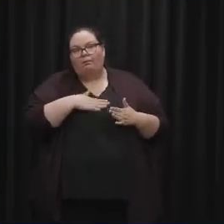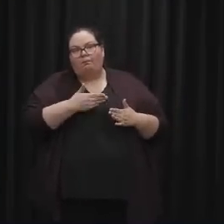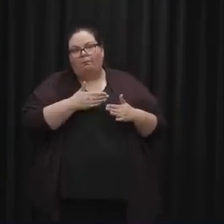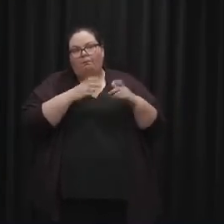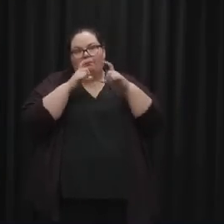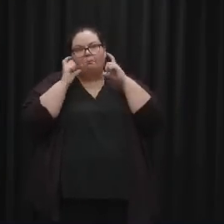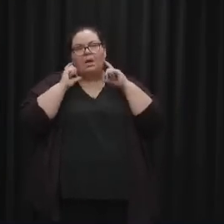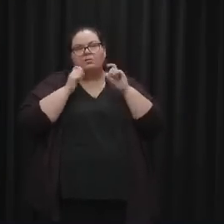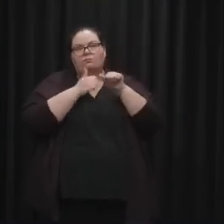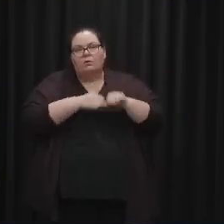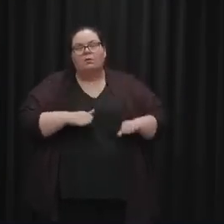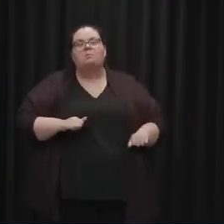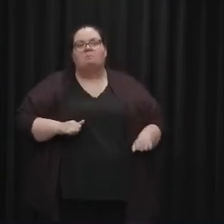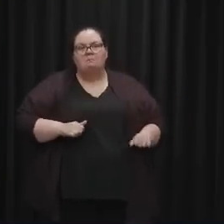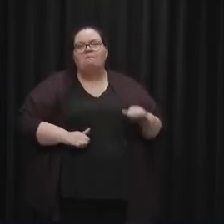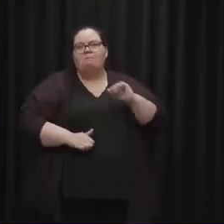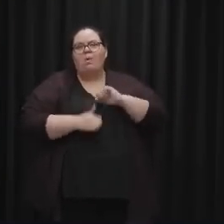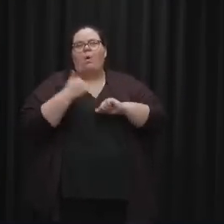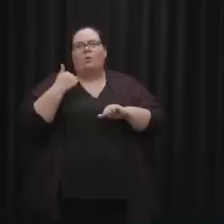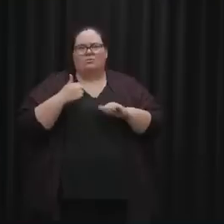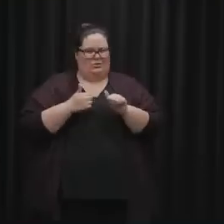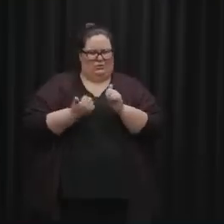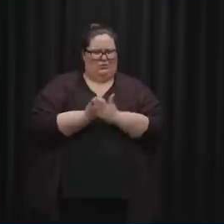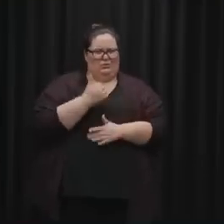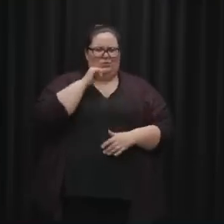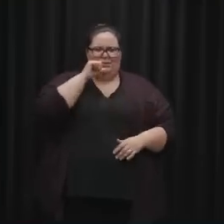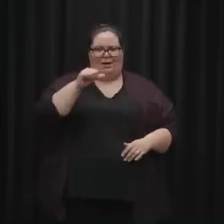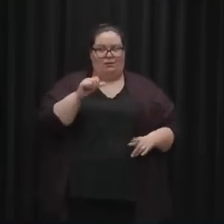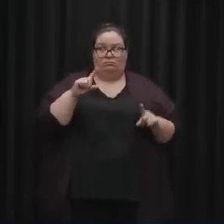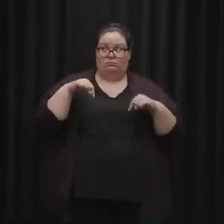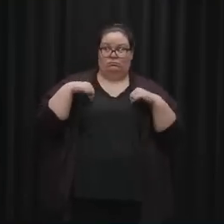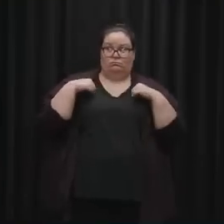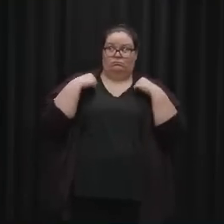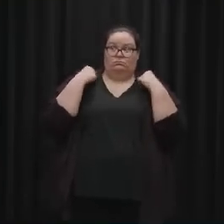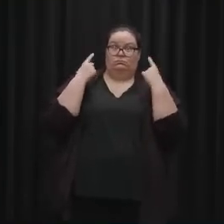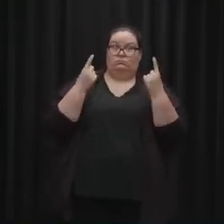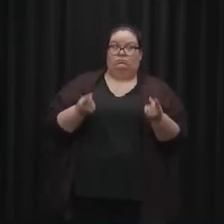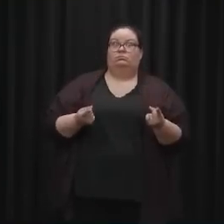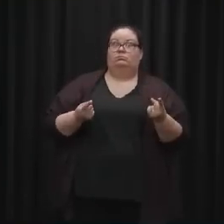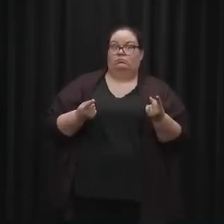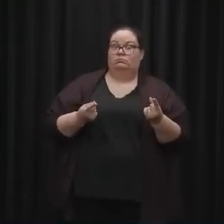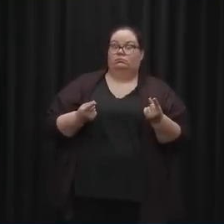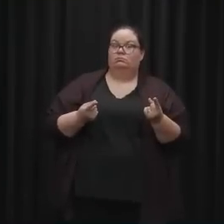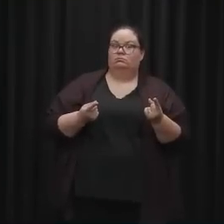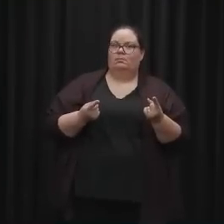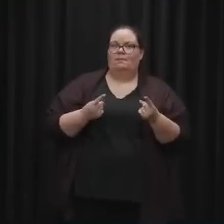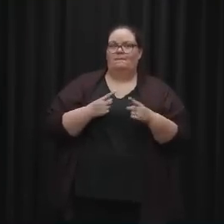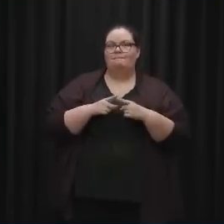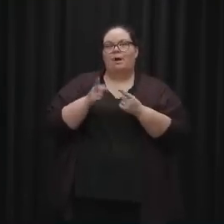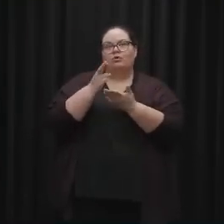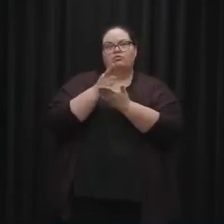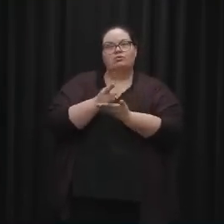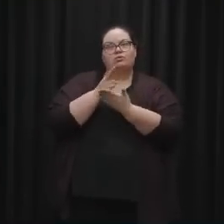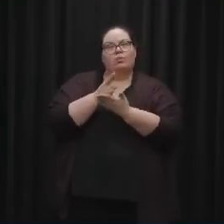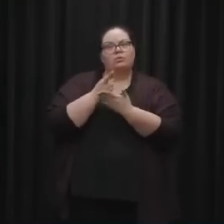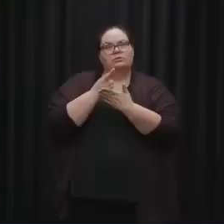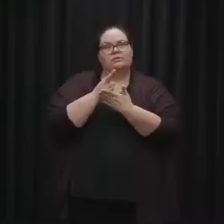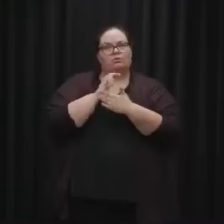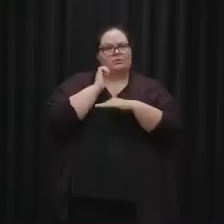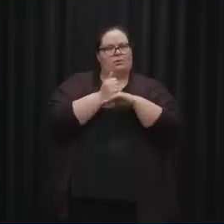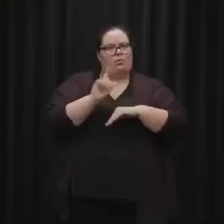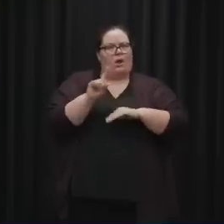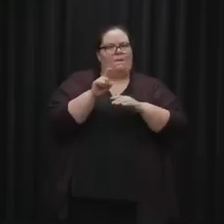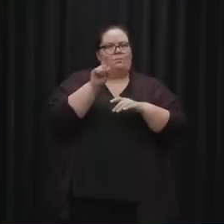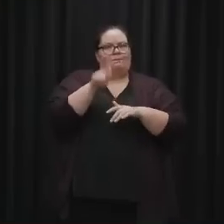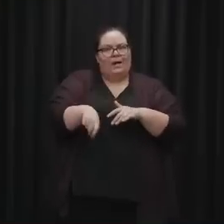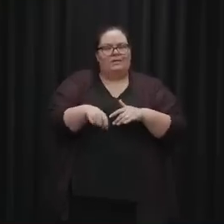compliance rules from public health. So that is not a new thing. That's been going on ever since the start. But resources are always placed where they're